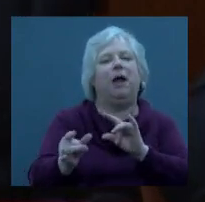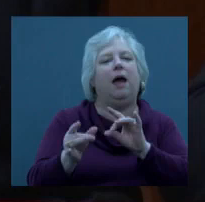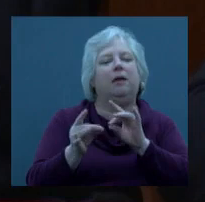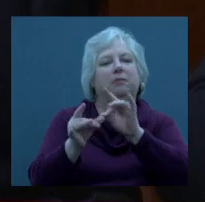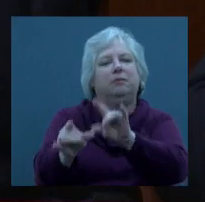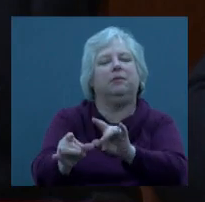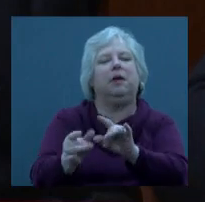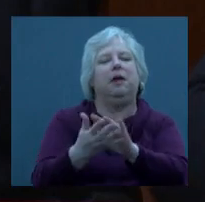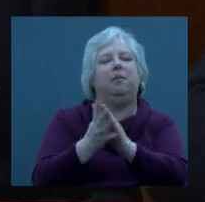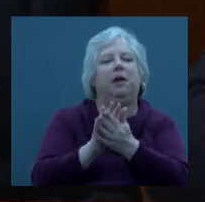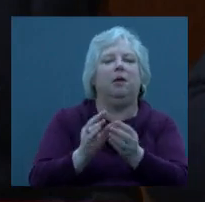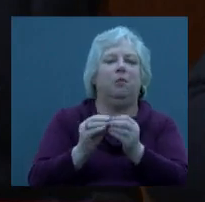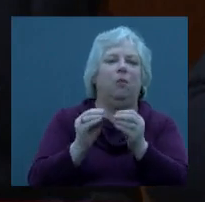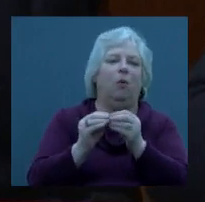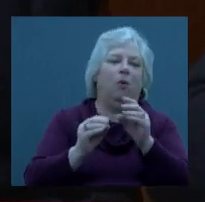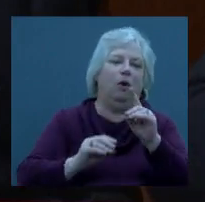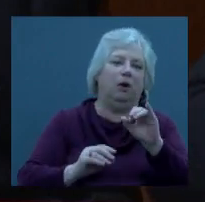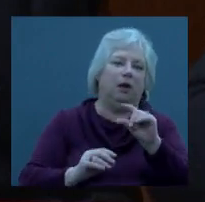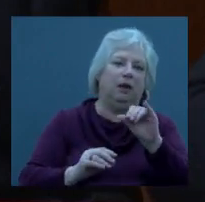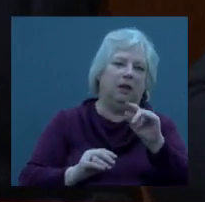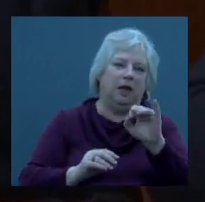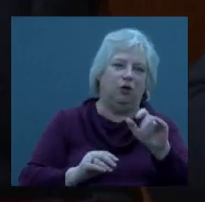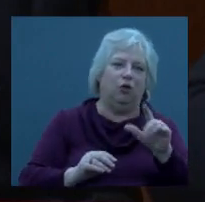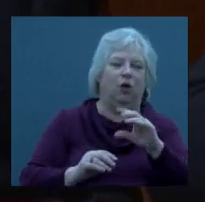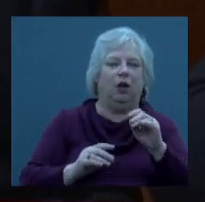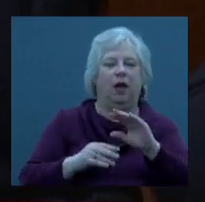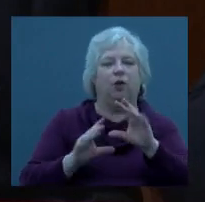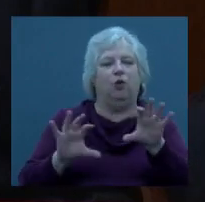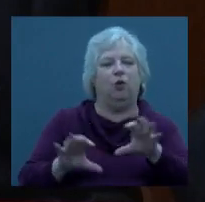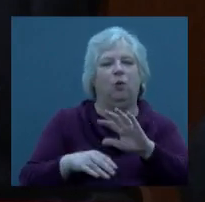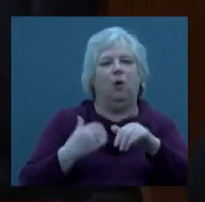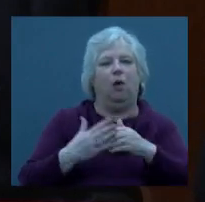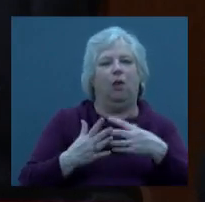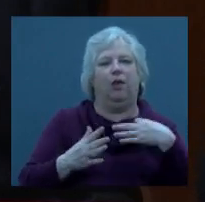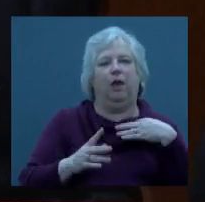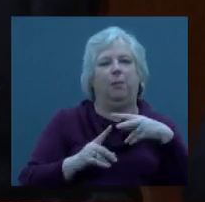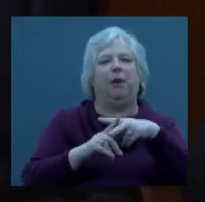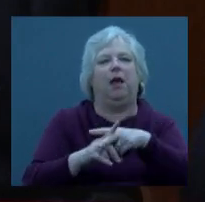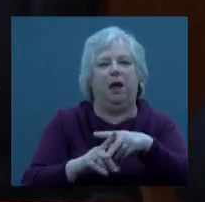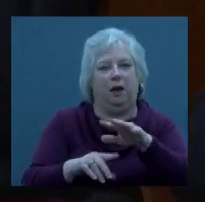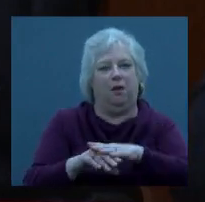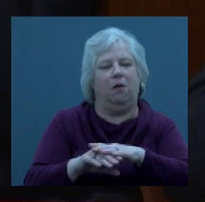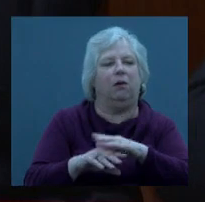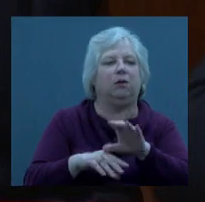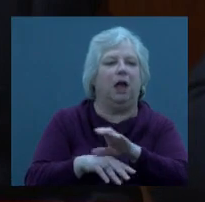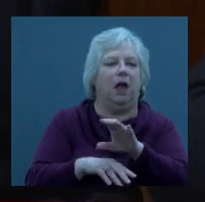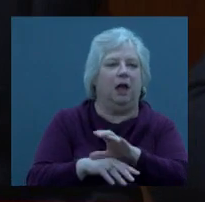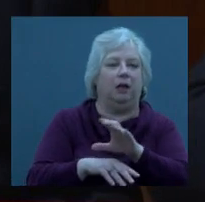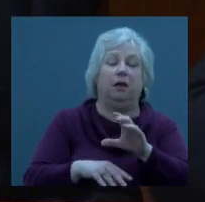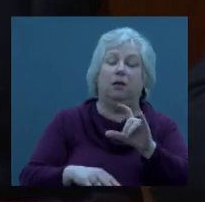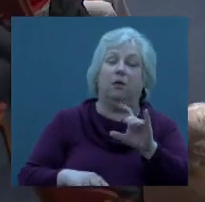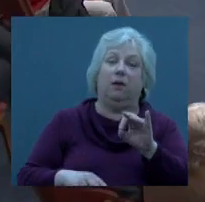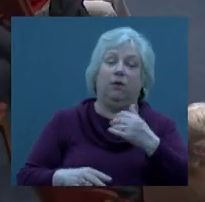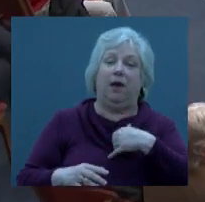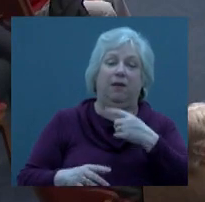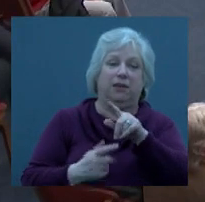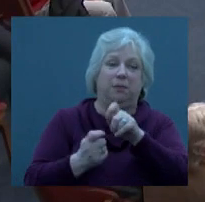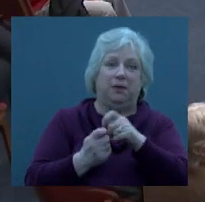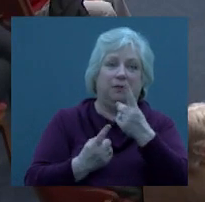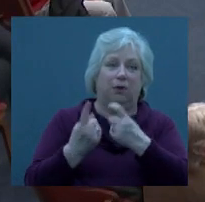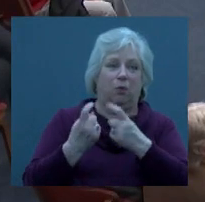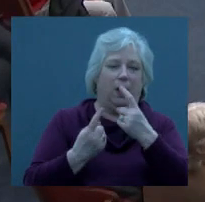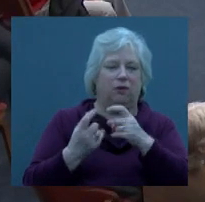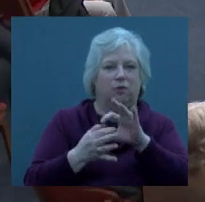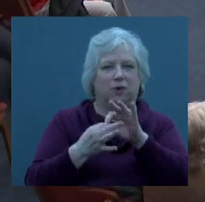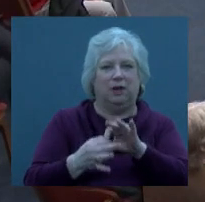more digital, and apply for it all online. So with that, if there's any questions specifically that y'all might have on